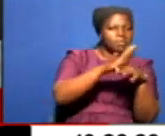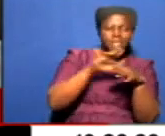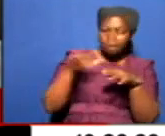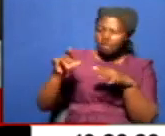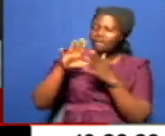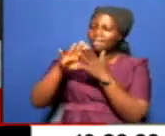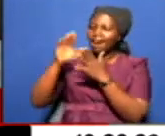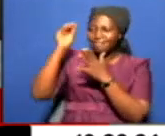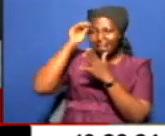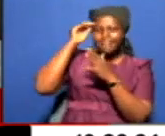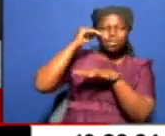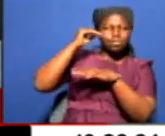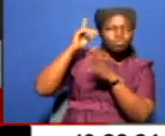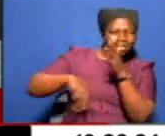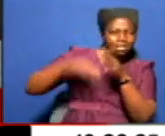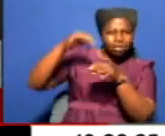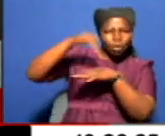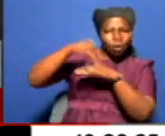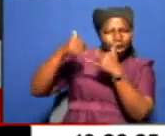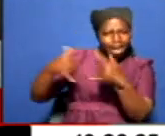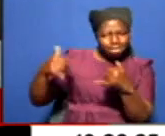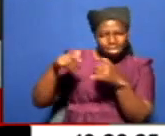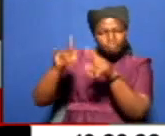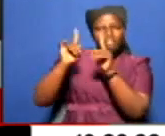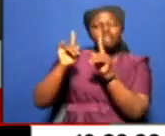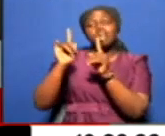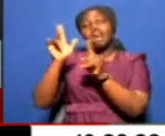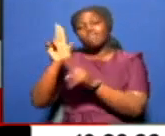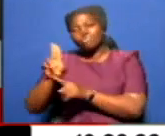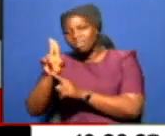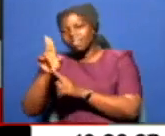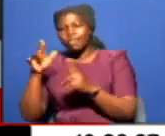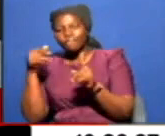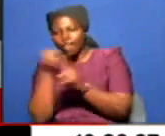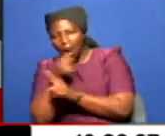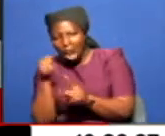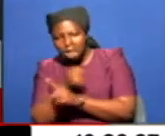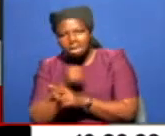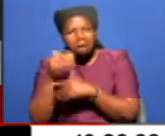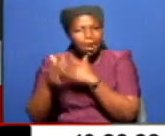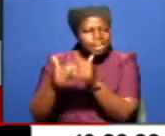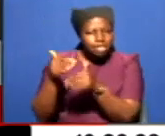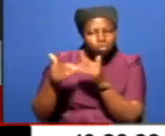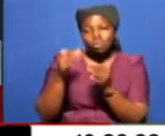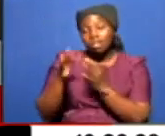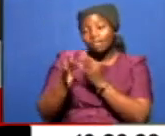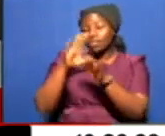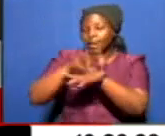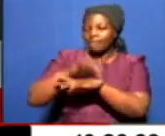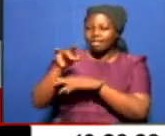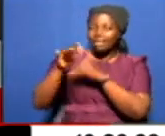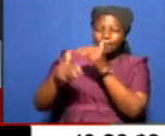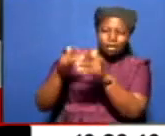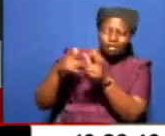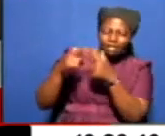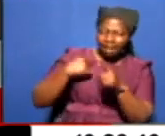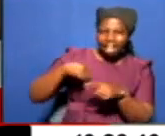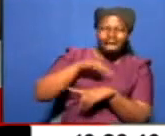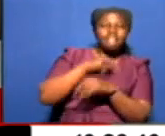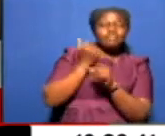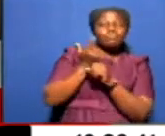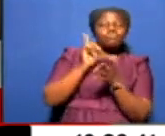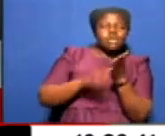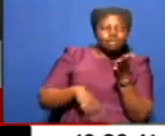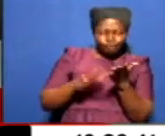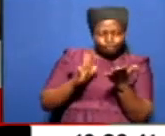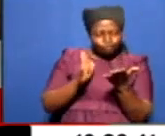consuming violent extremist materials? And if we get these materials, what do we do? Do we delete